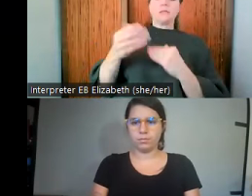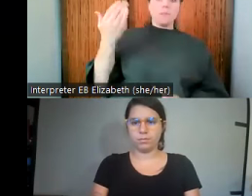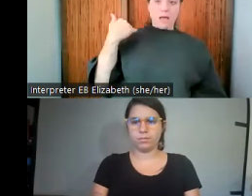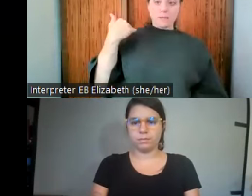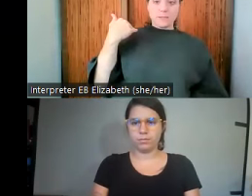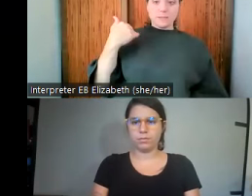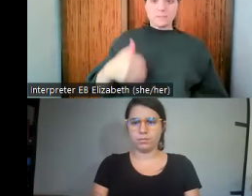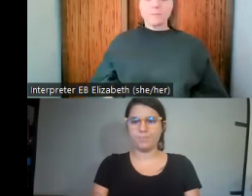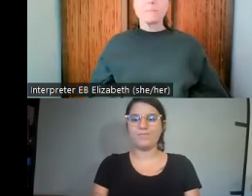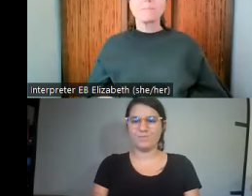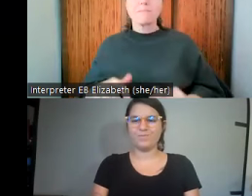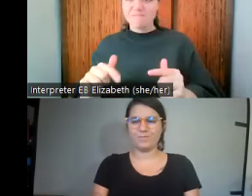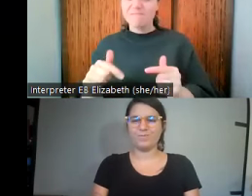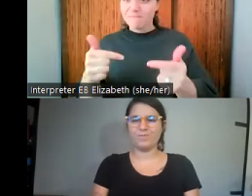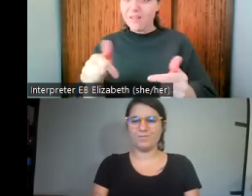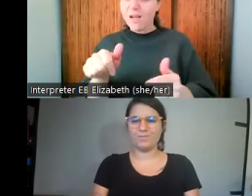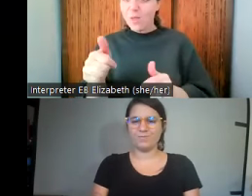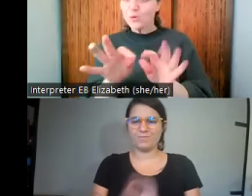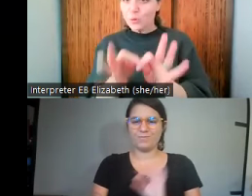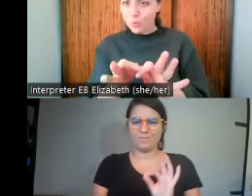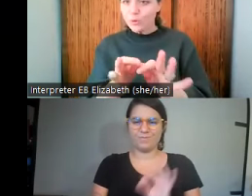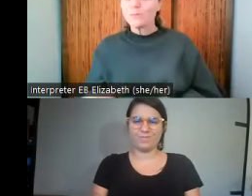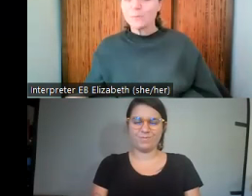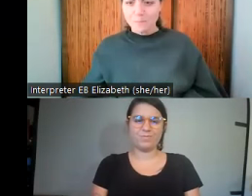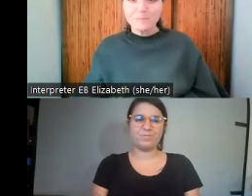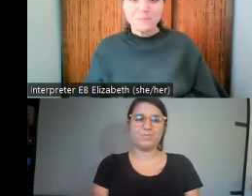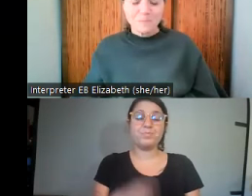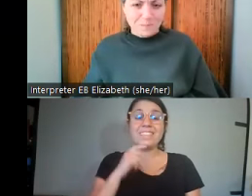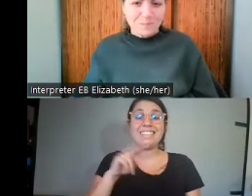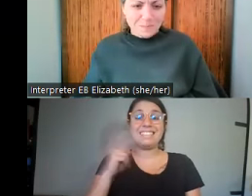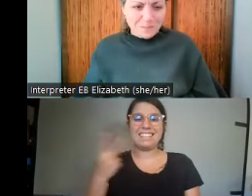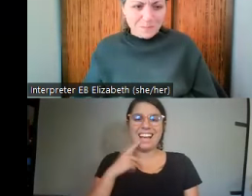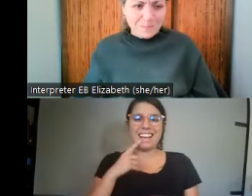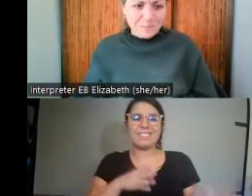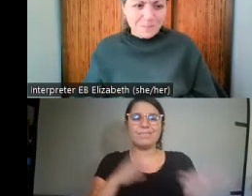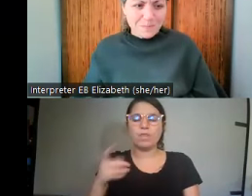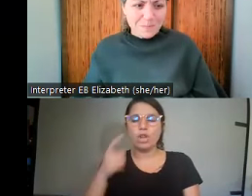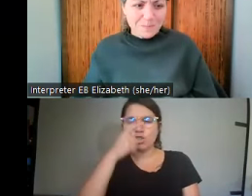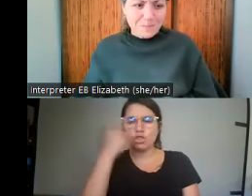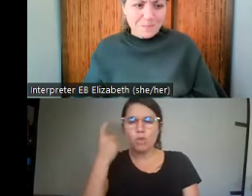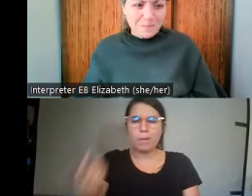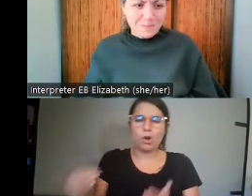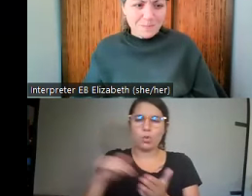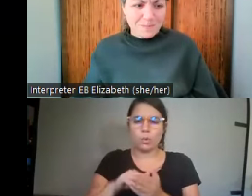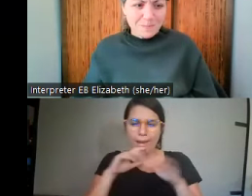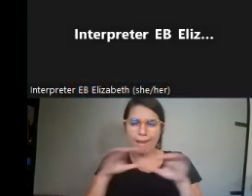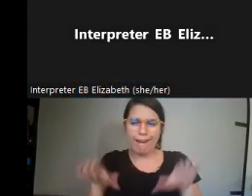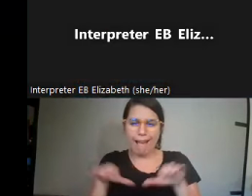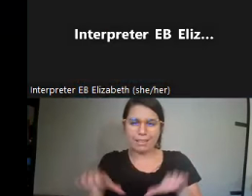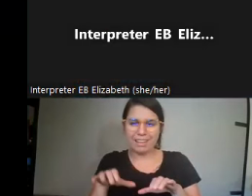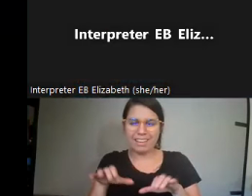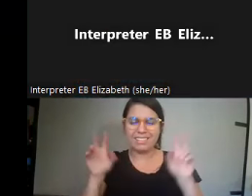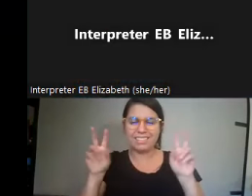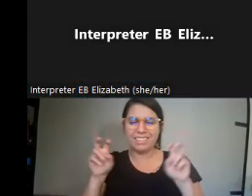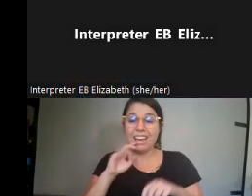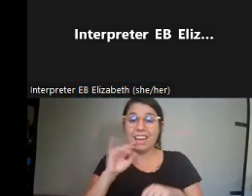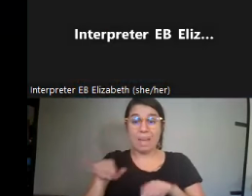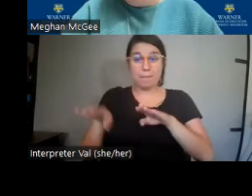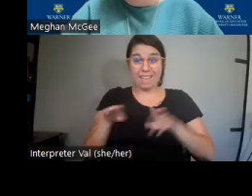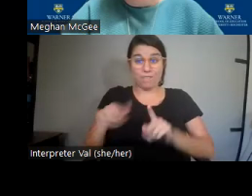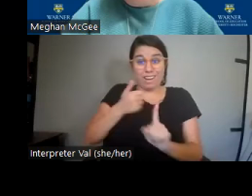The second is the experience of trauma reenactment, and that's when the behavior itself is actually a